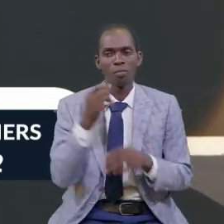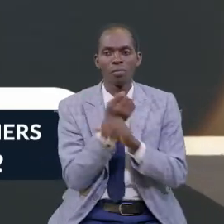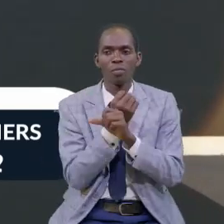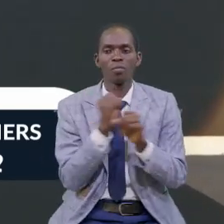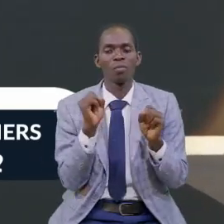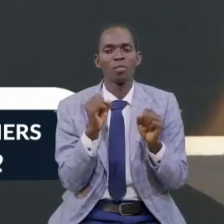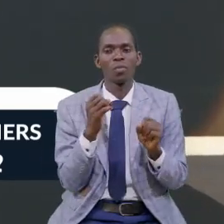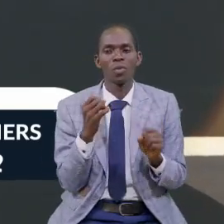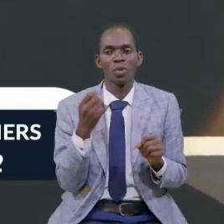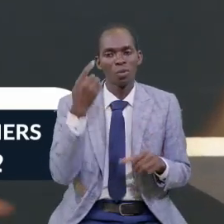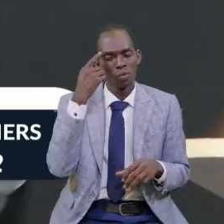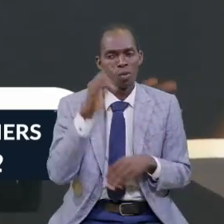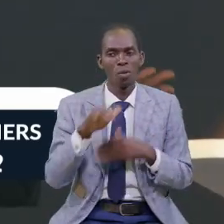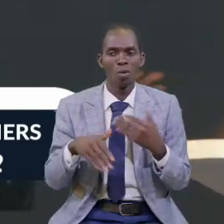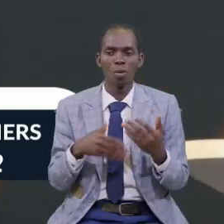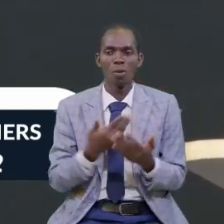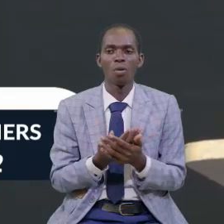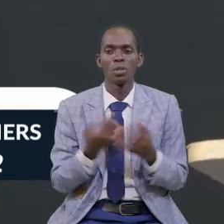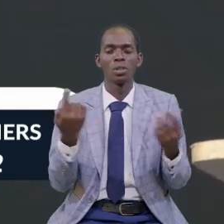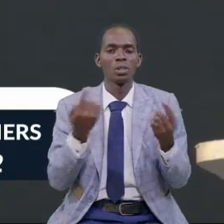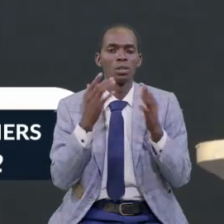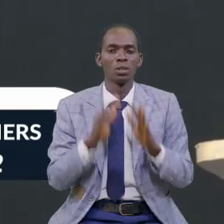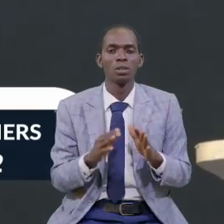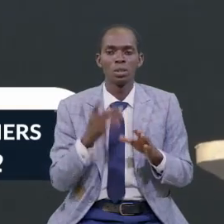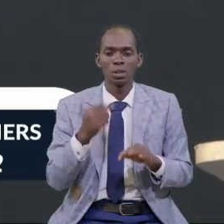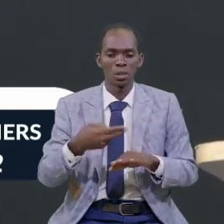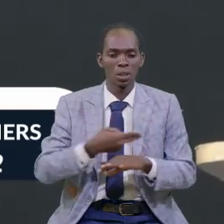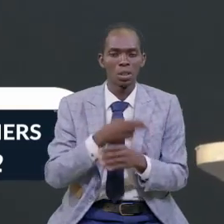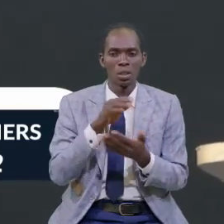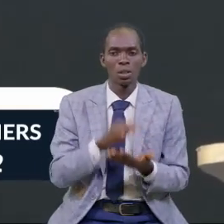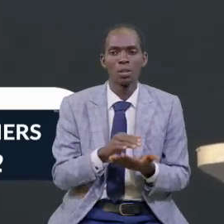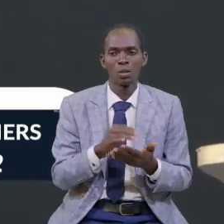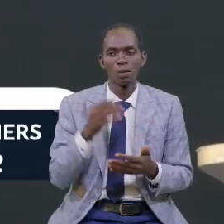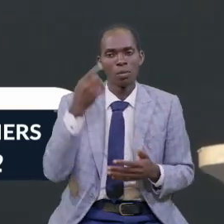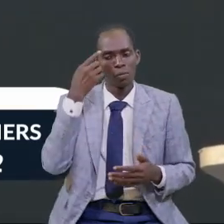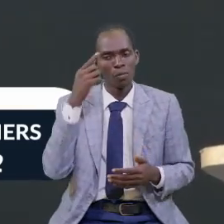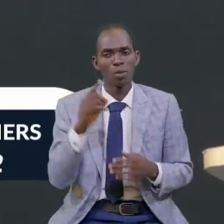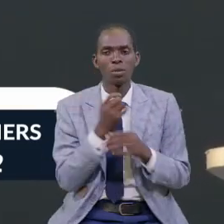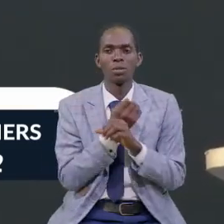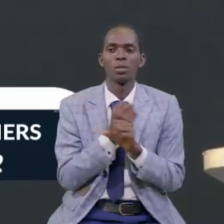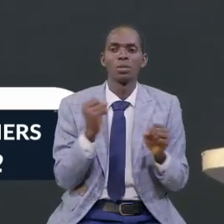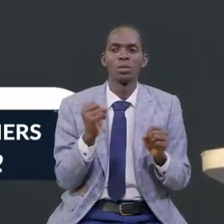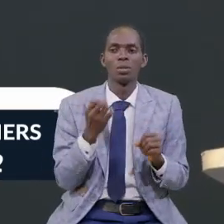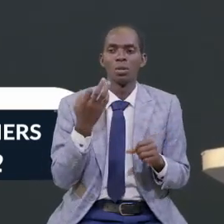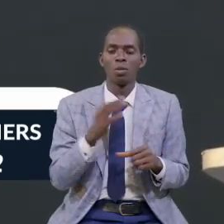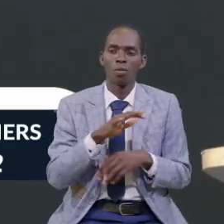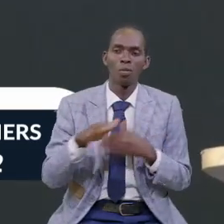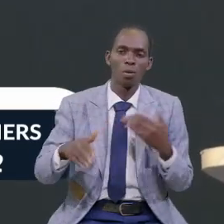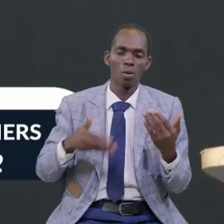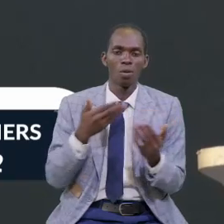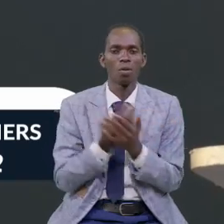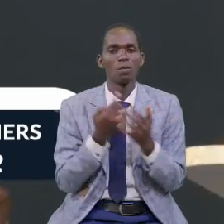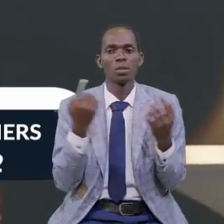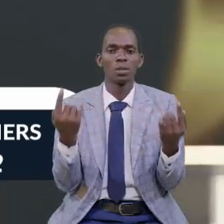all sinners. The Lamb for salvation for all sinners.